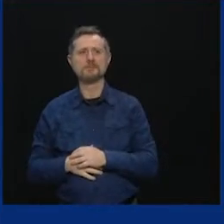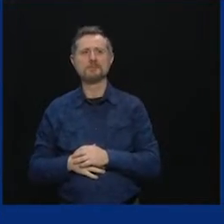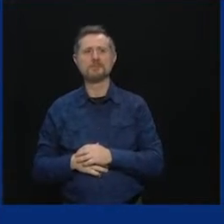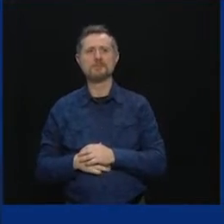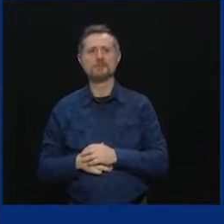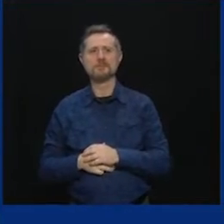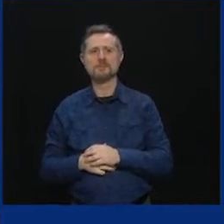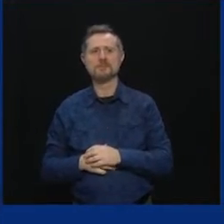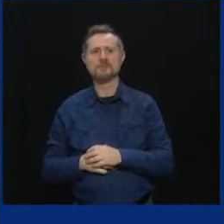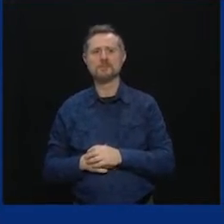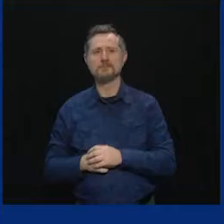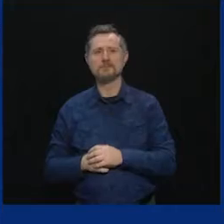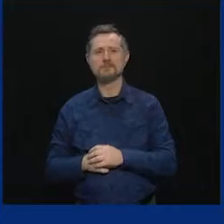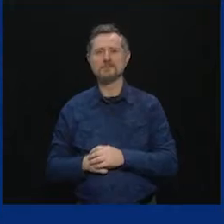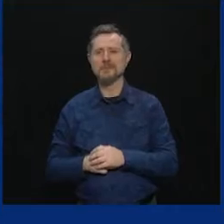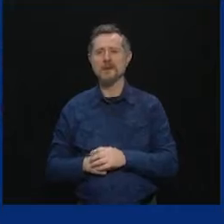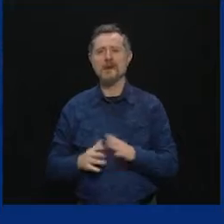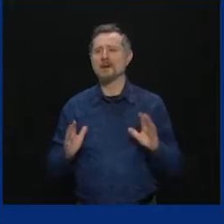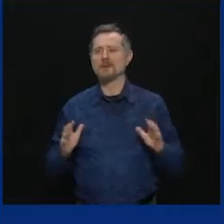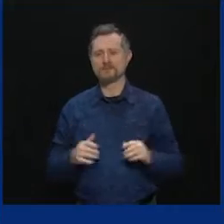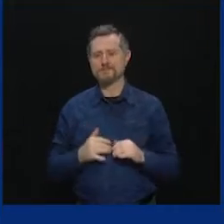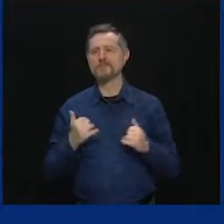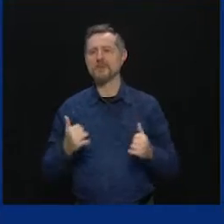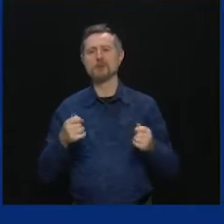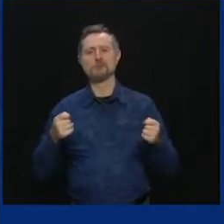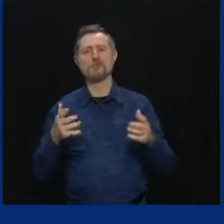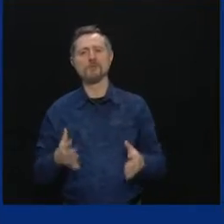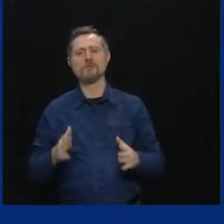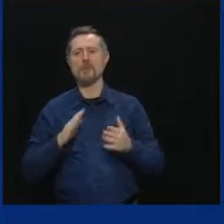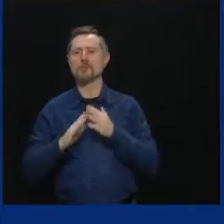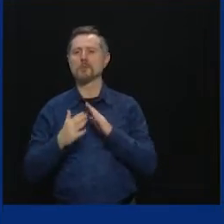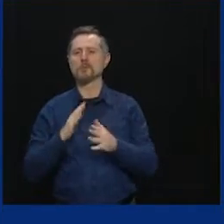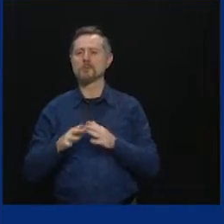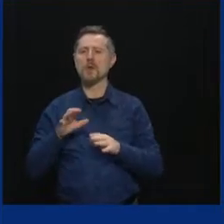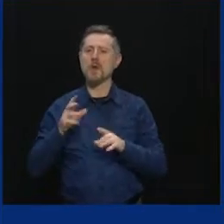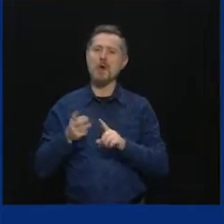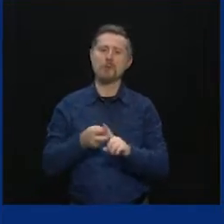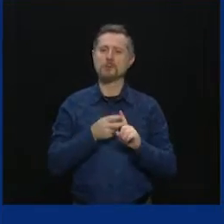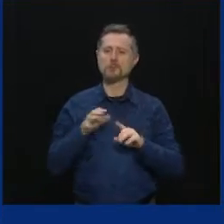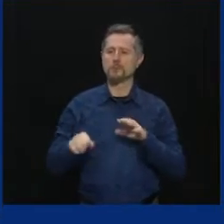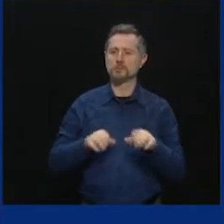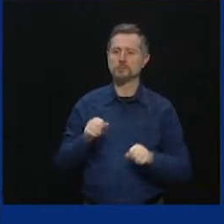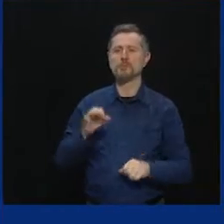podium Director of Community Outreach of Jacobi Medical Center, Pastor Jay Gooding.